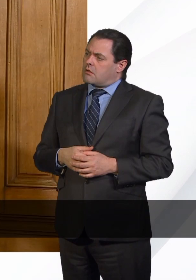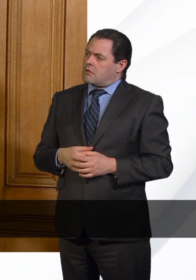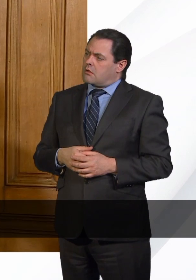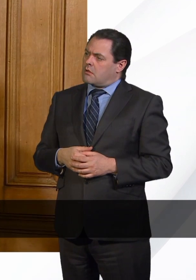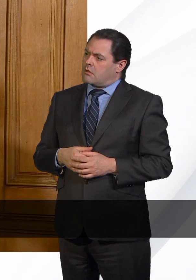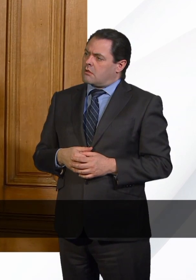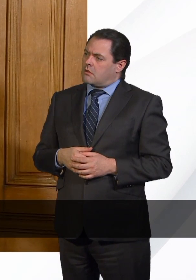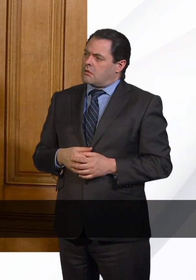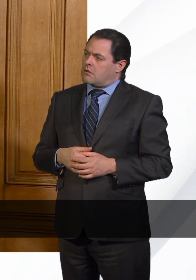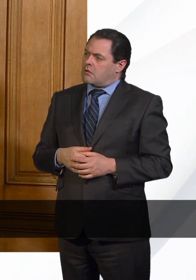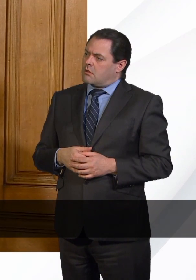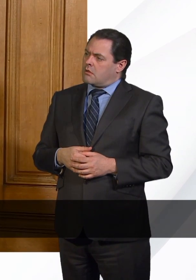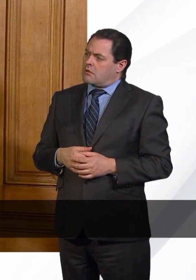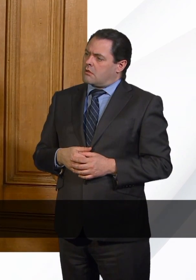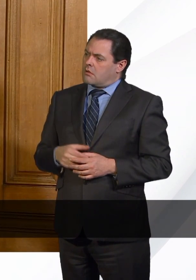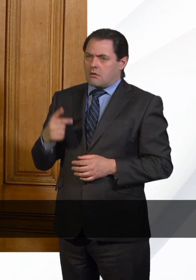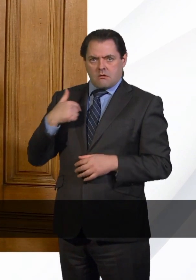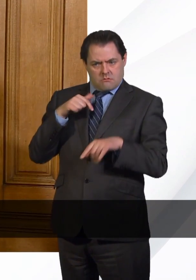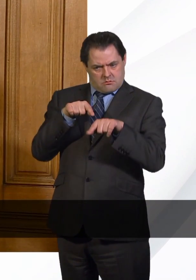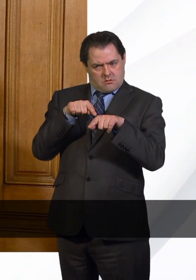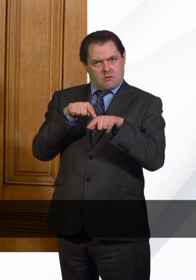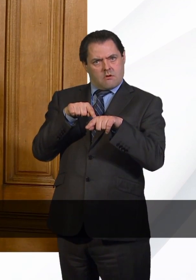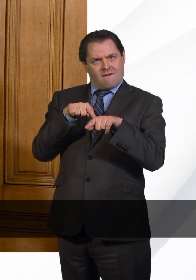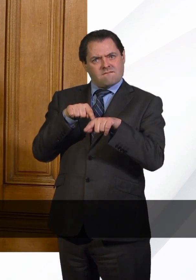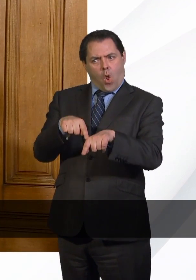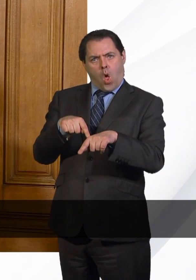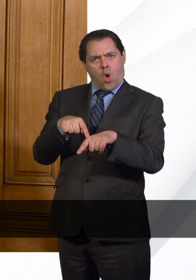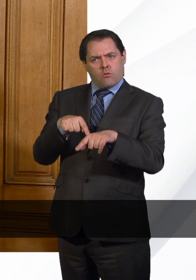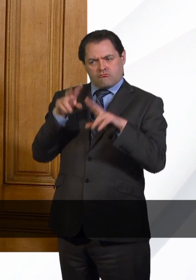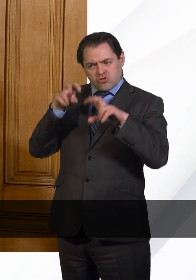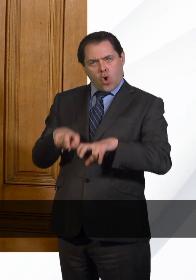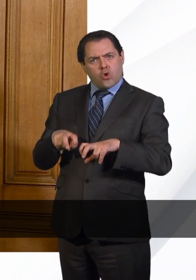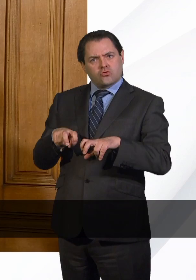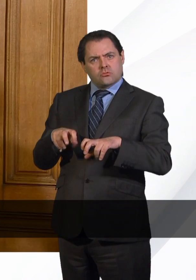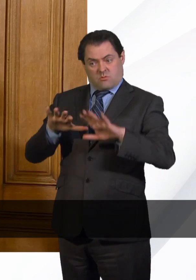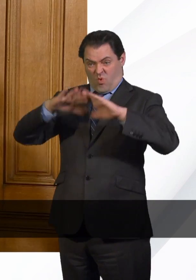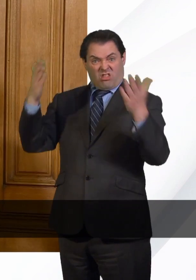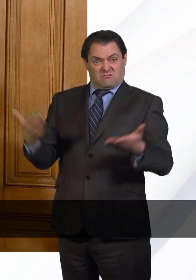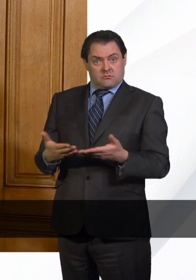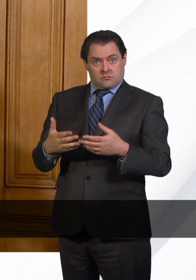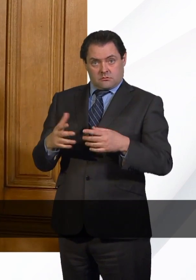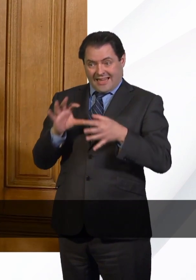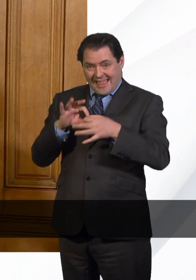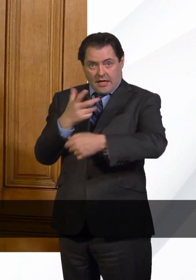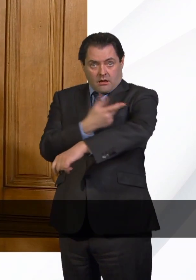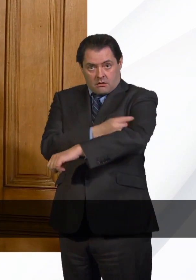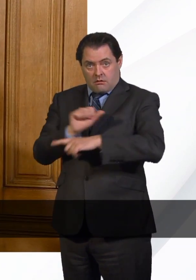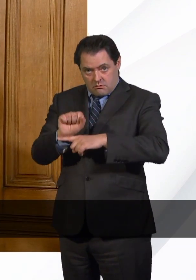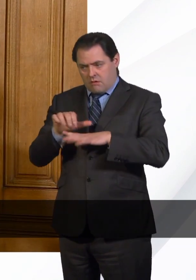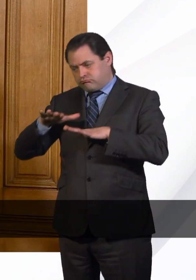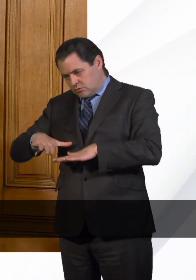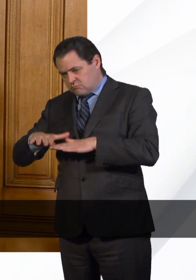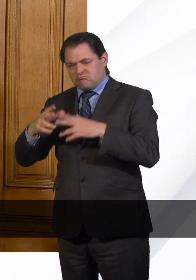the developments in vaccine research across the world, including in the UK.